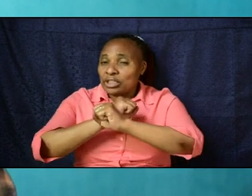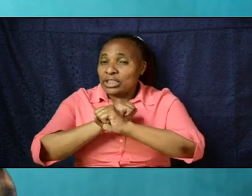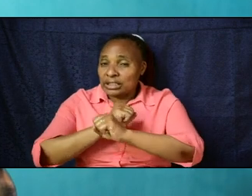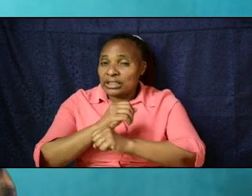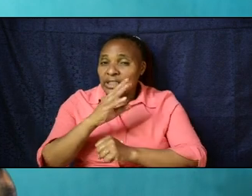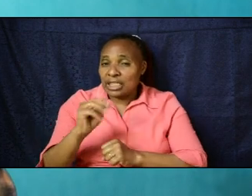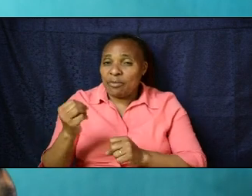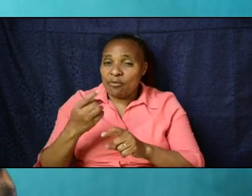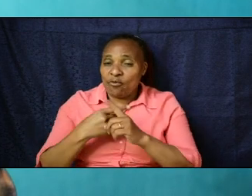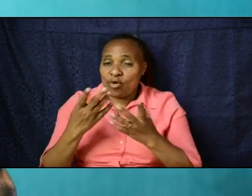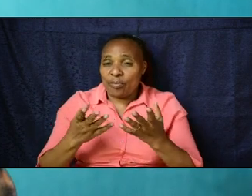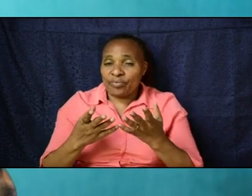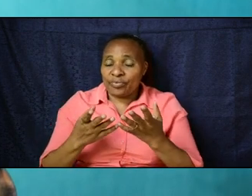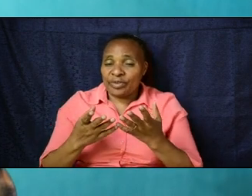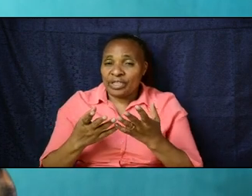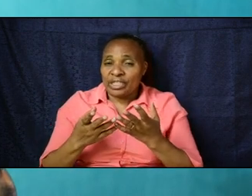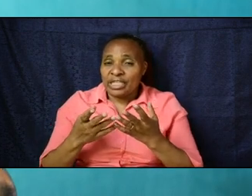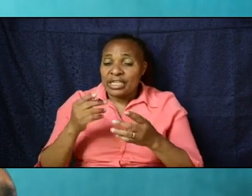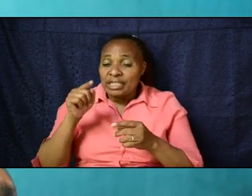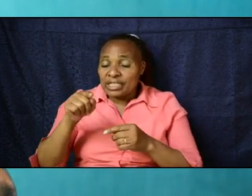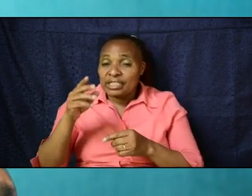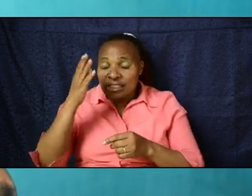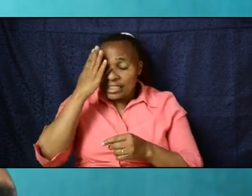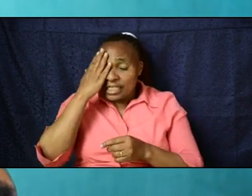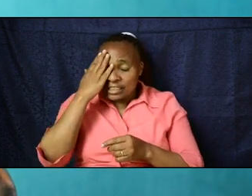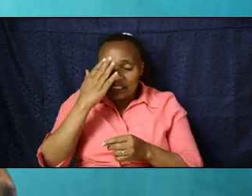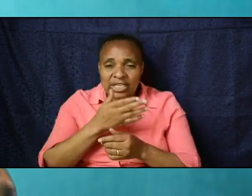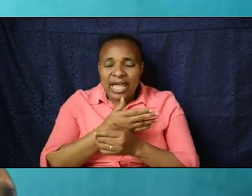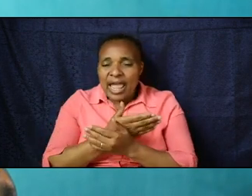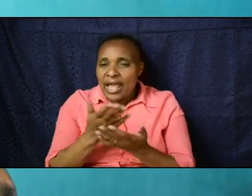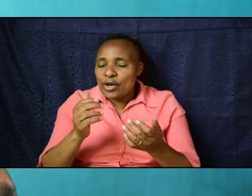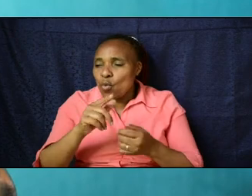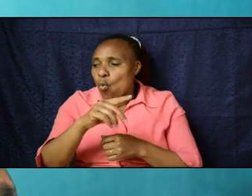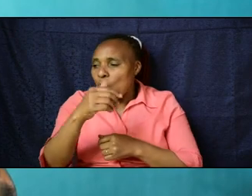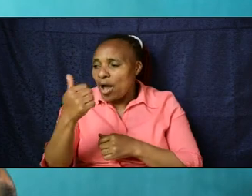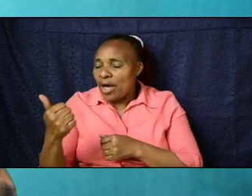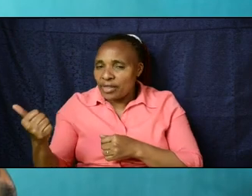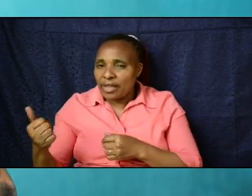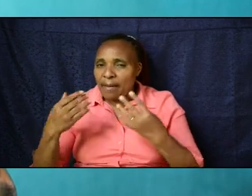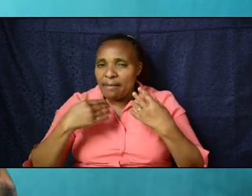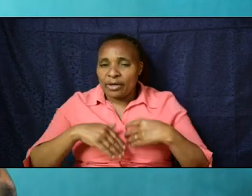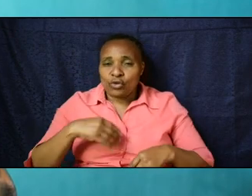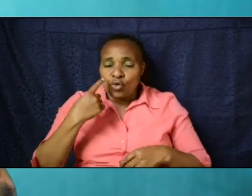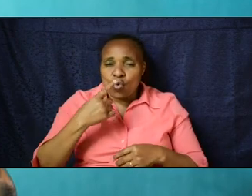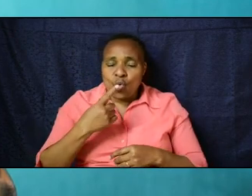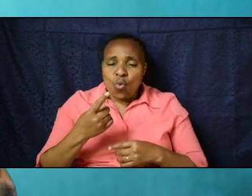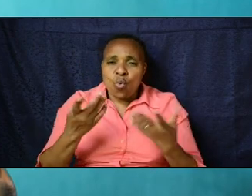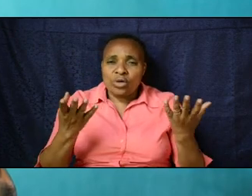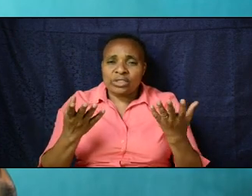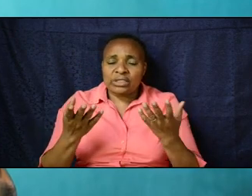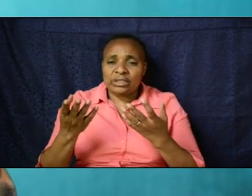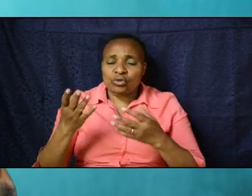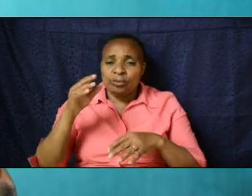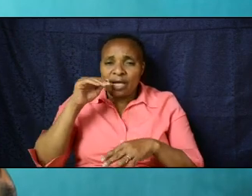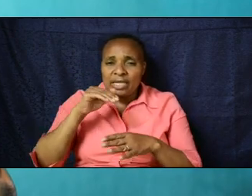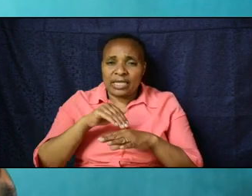it was protecting the Israelites and anyone else who applied it from the plague.